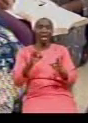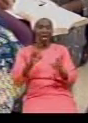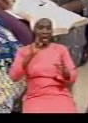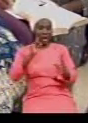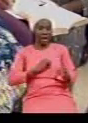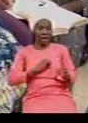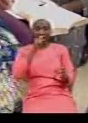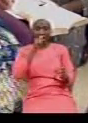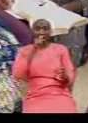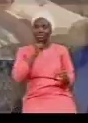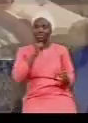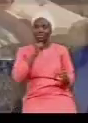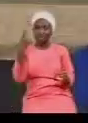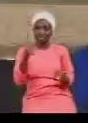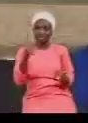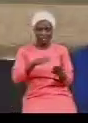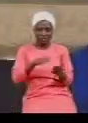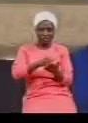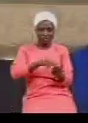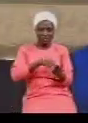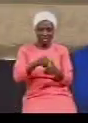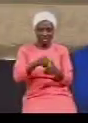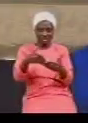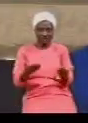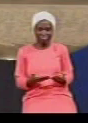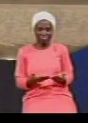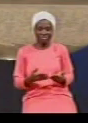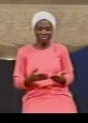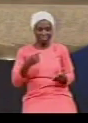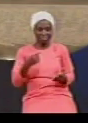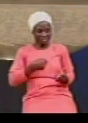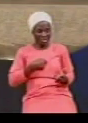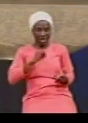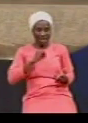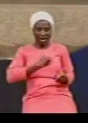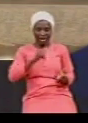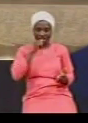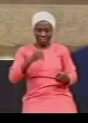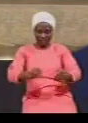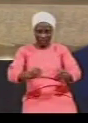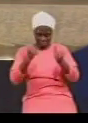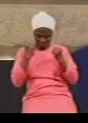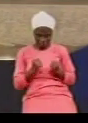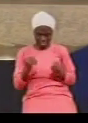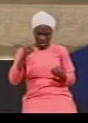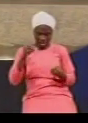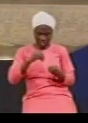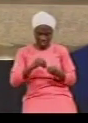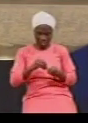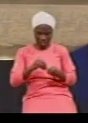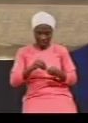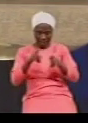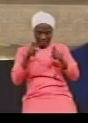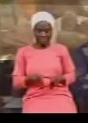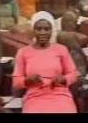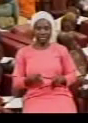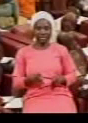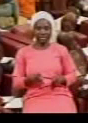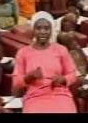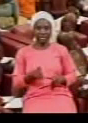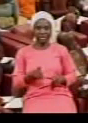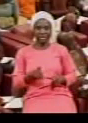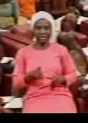vessel. I'm now a stronger vessel. Be it confirmed in your life